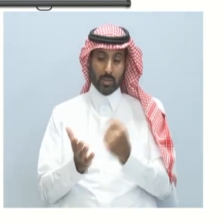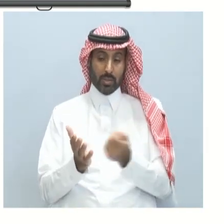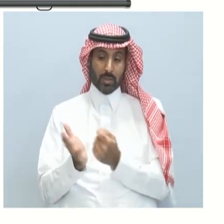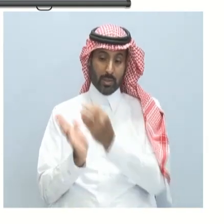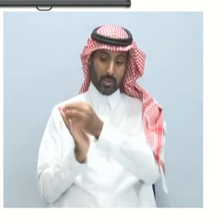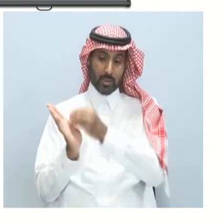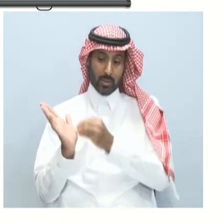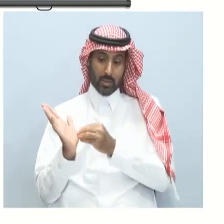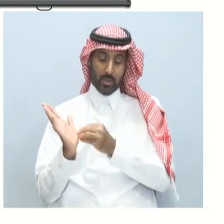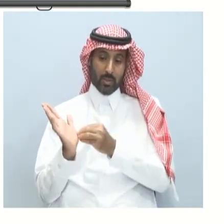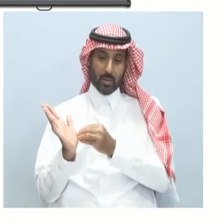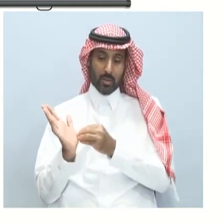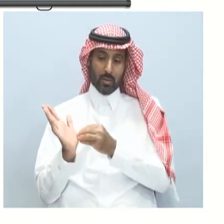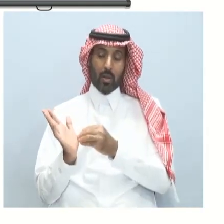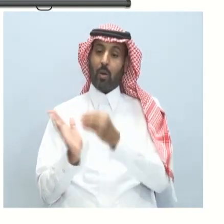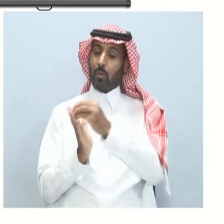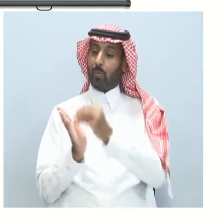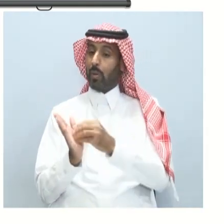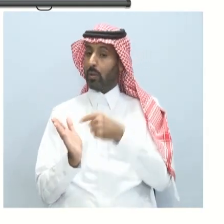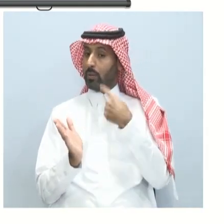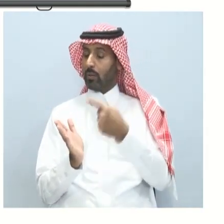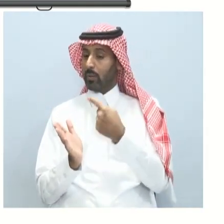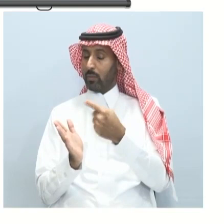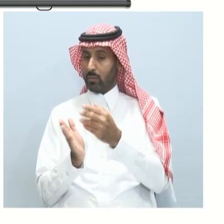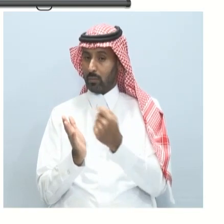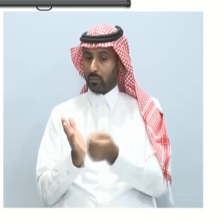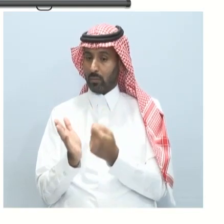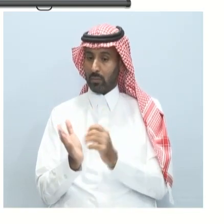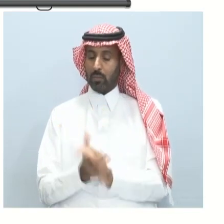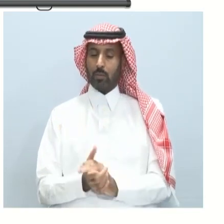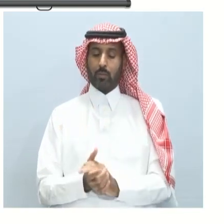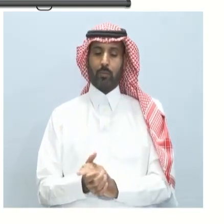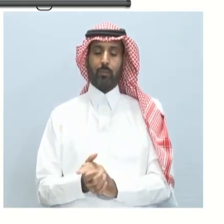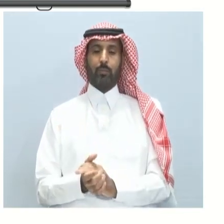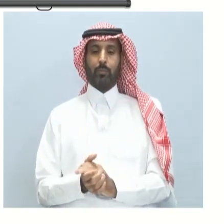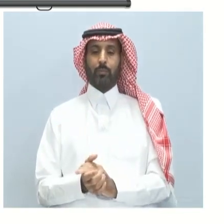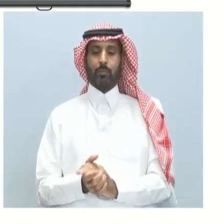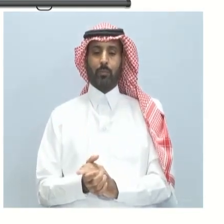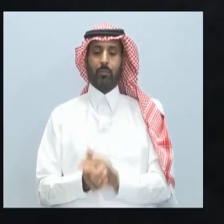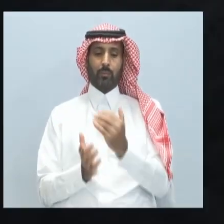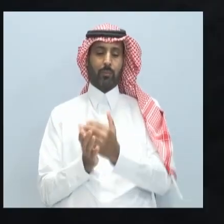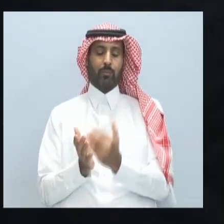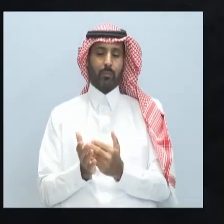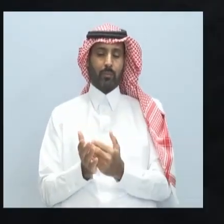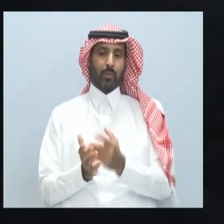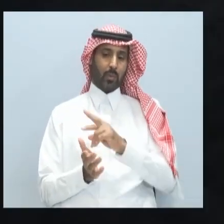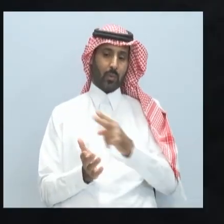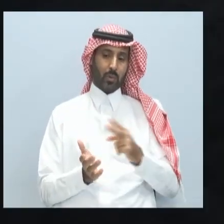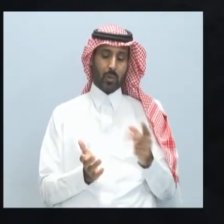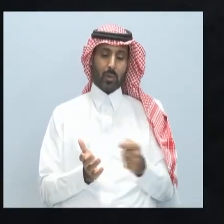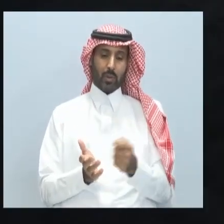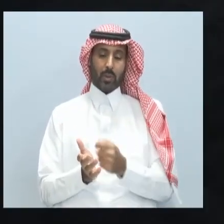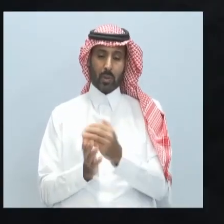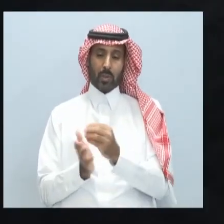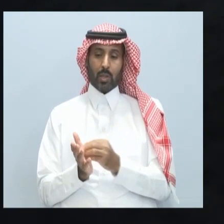Now actually there are lots to talk about in this detail or this table. We have the different writing steps,